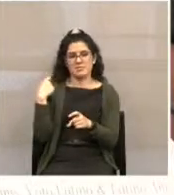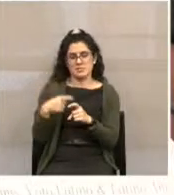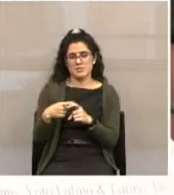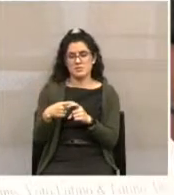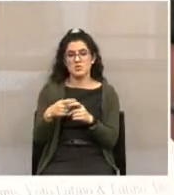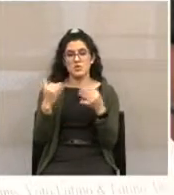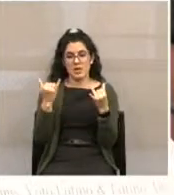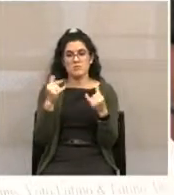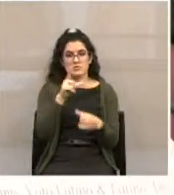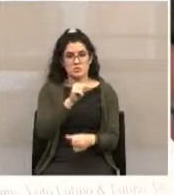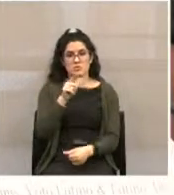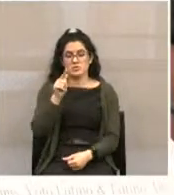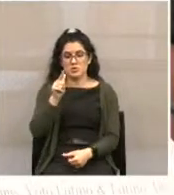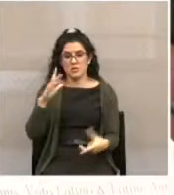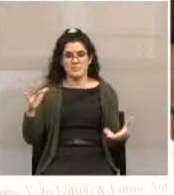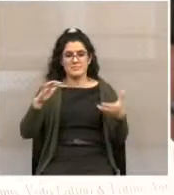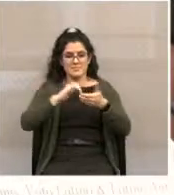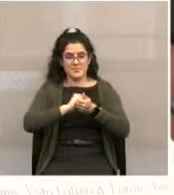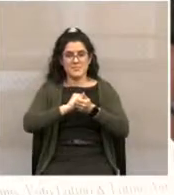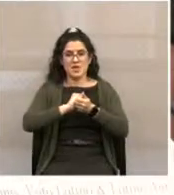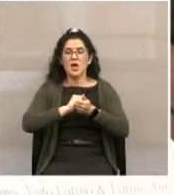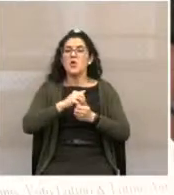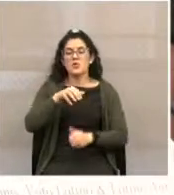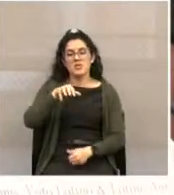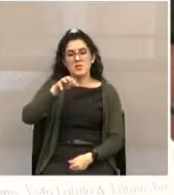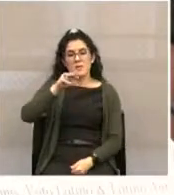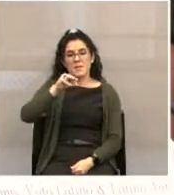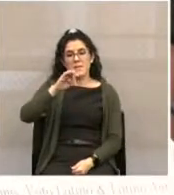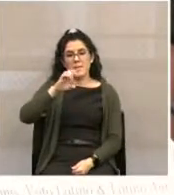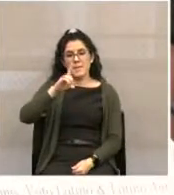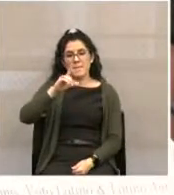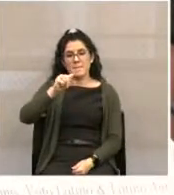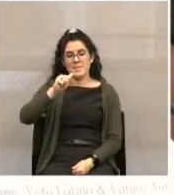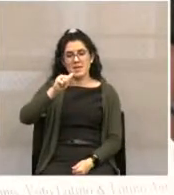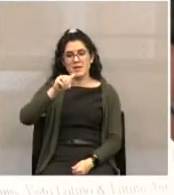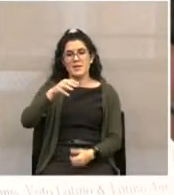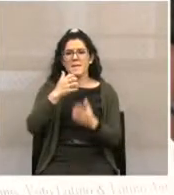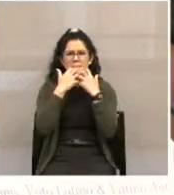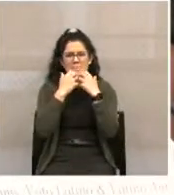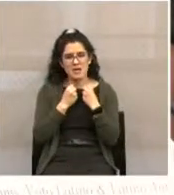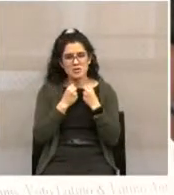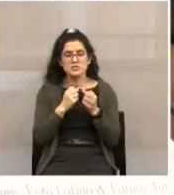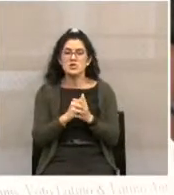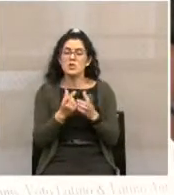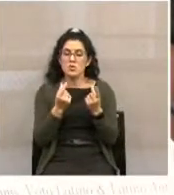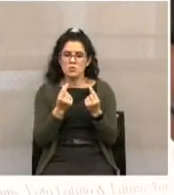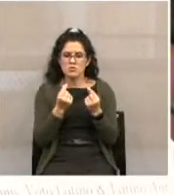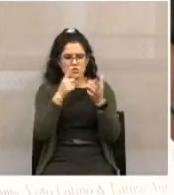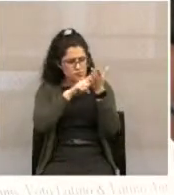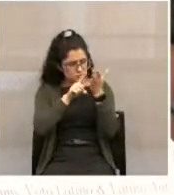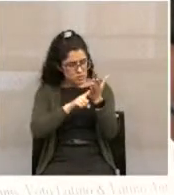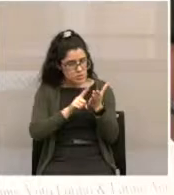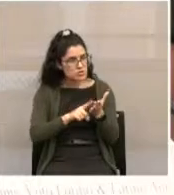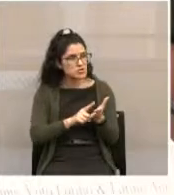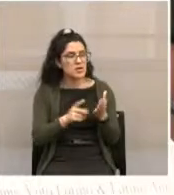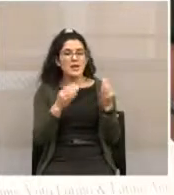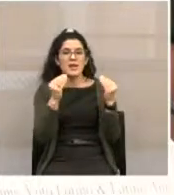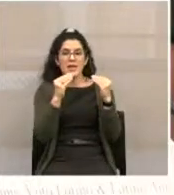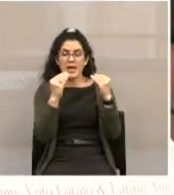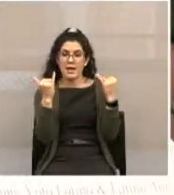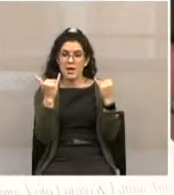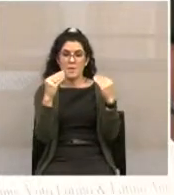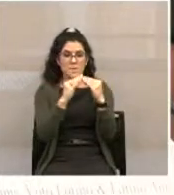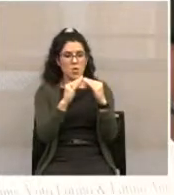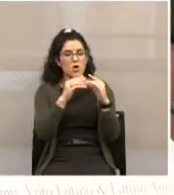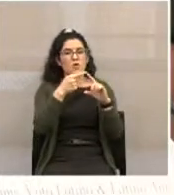partnered with our partners at Media Matters to create the Latino Anti-Disinformation Lab. And what that did was, one, dedicate more resources to